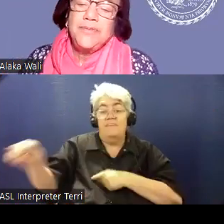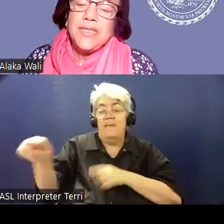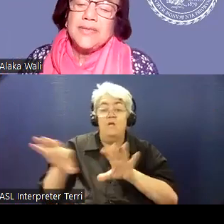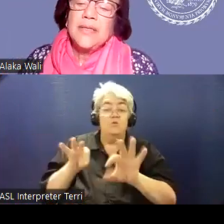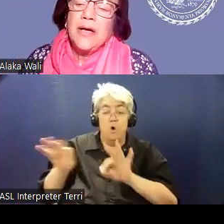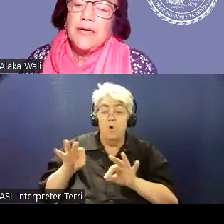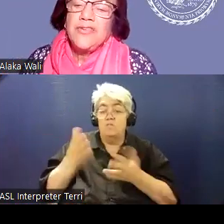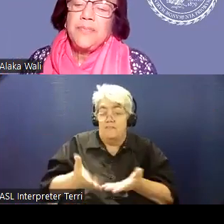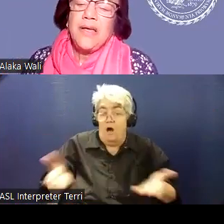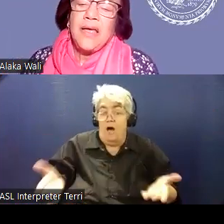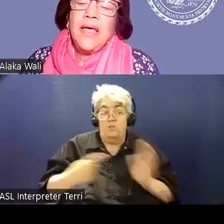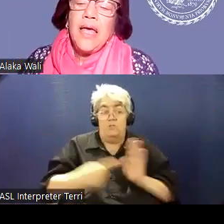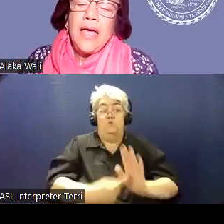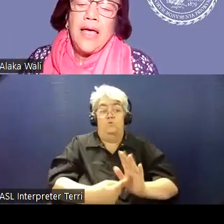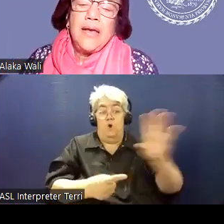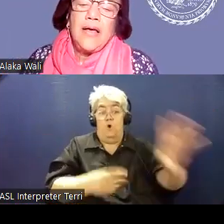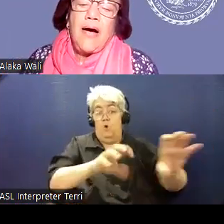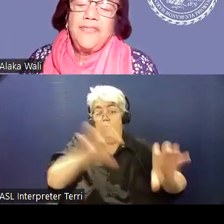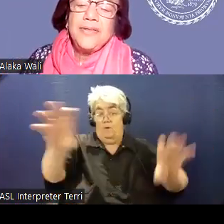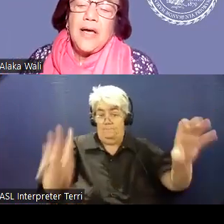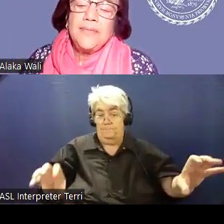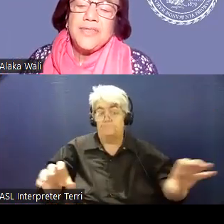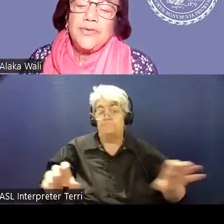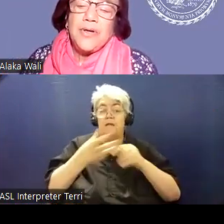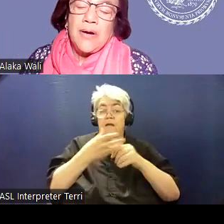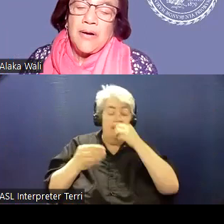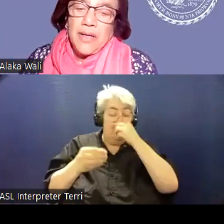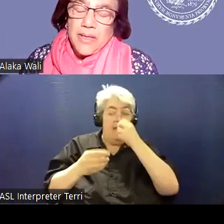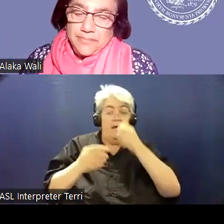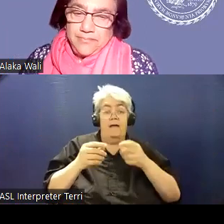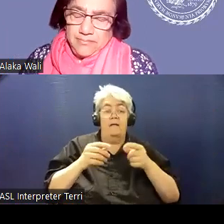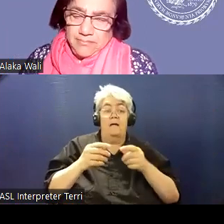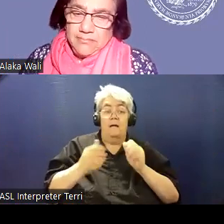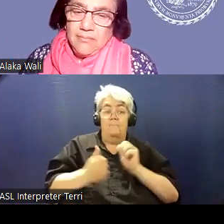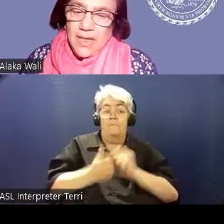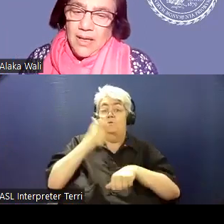the objects in their display. And oftentimes those are